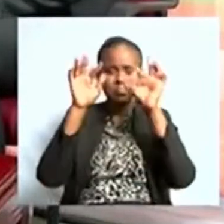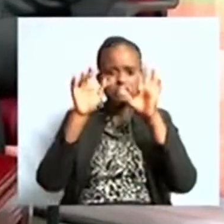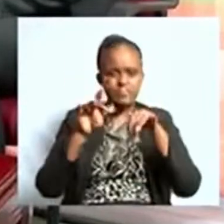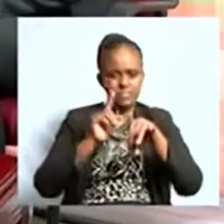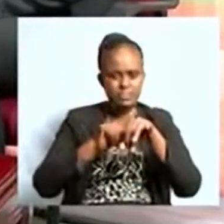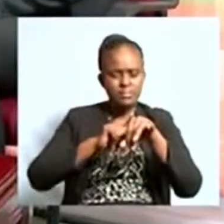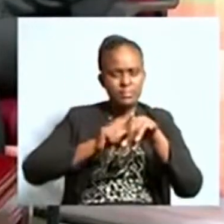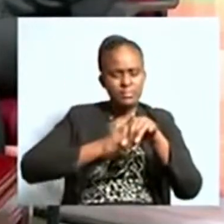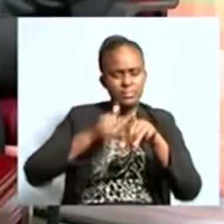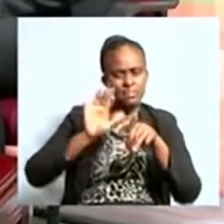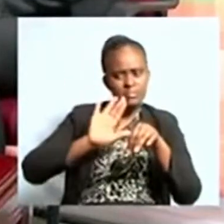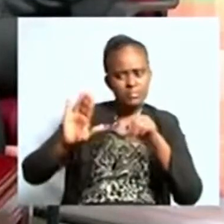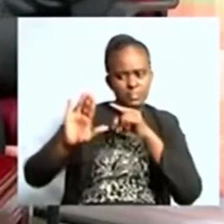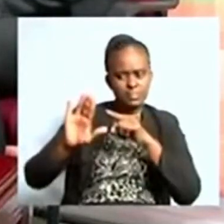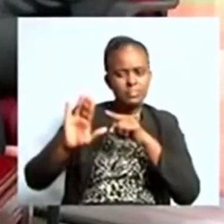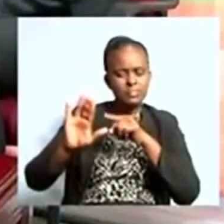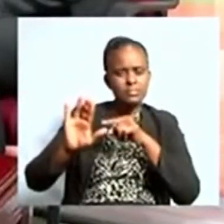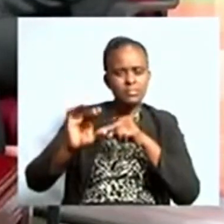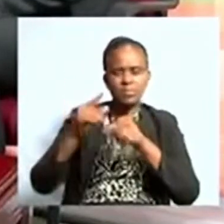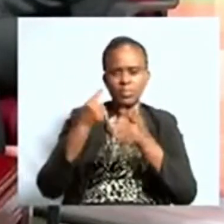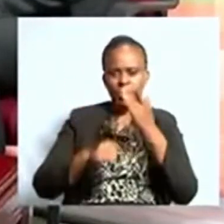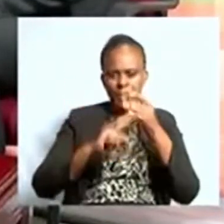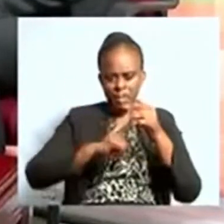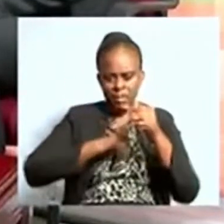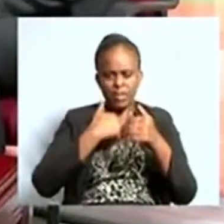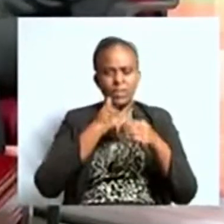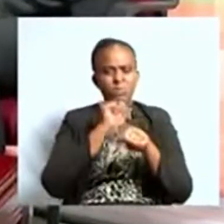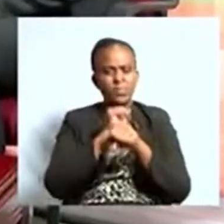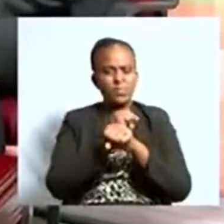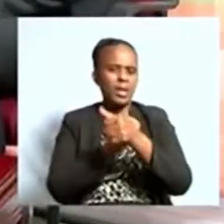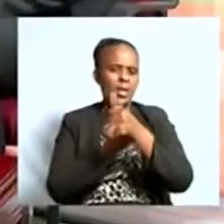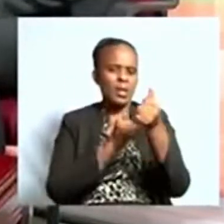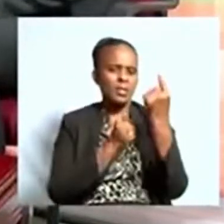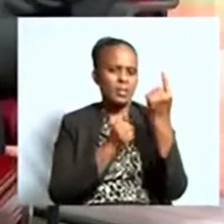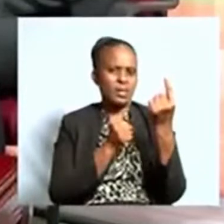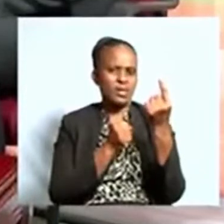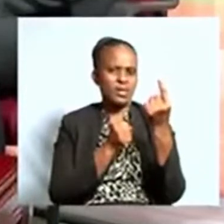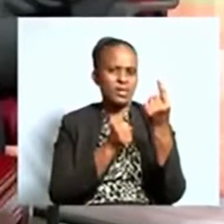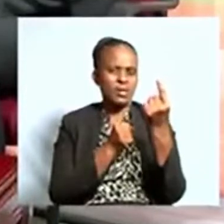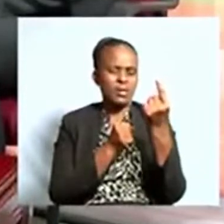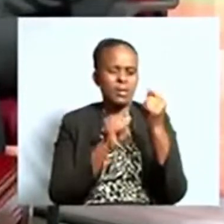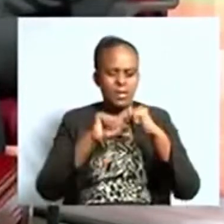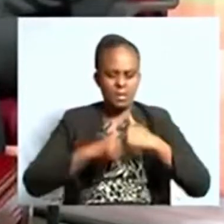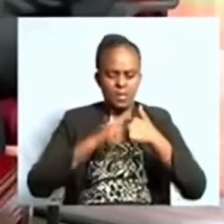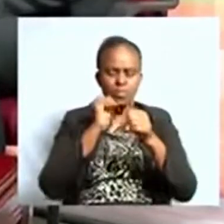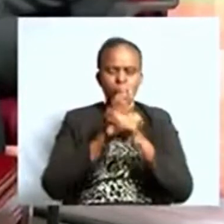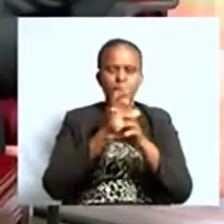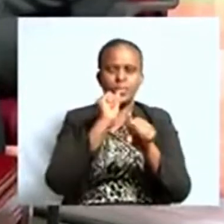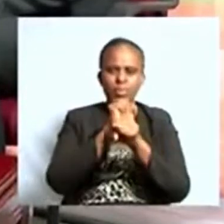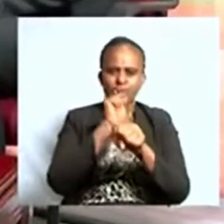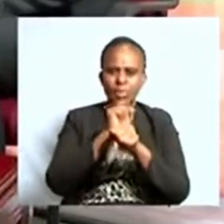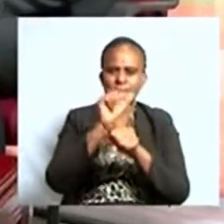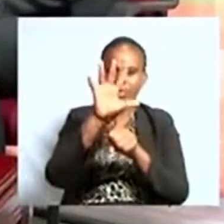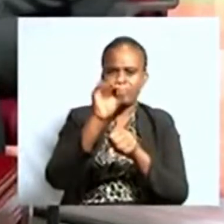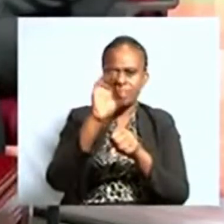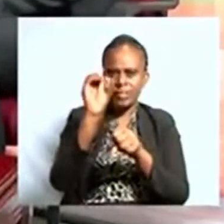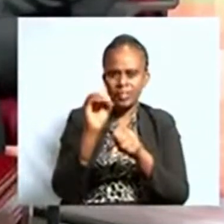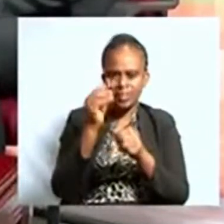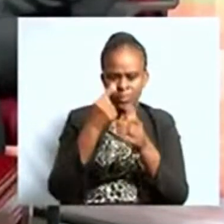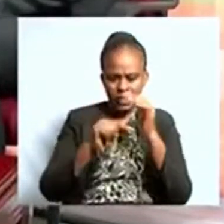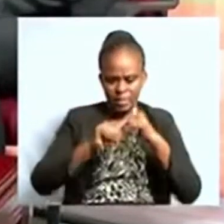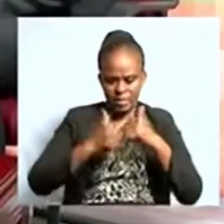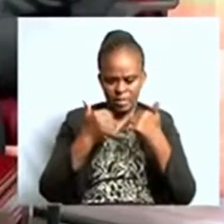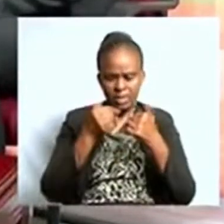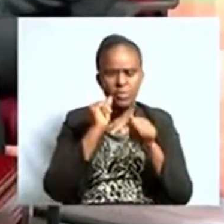able to suspend those that we will have not done. But for these other ones, we've already done more than 50%. What we are just doing